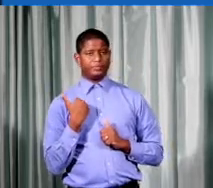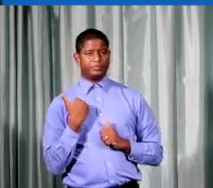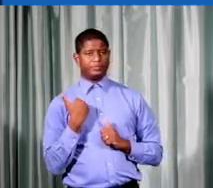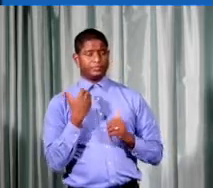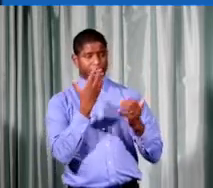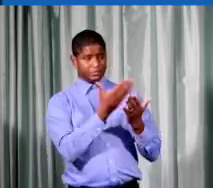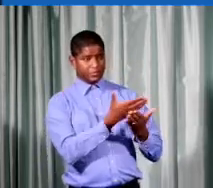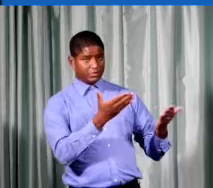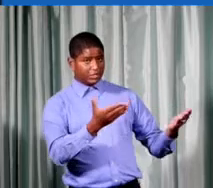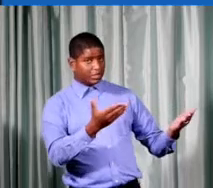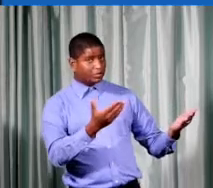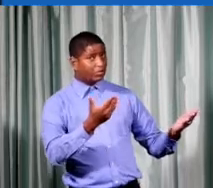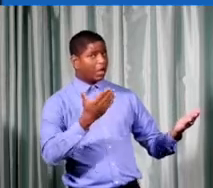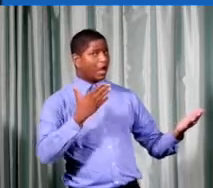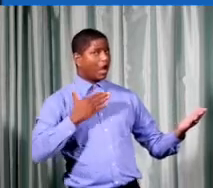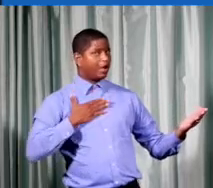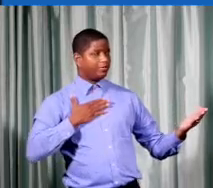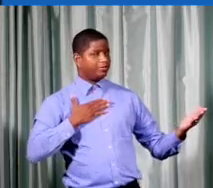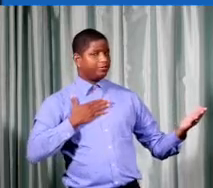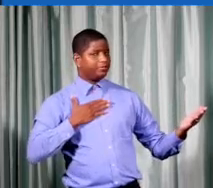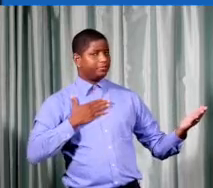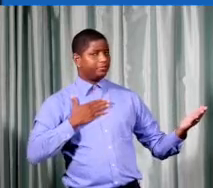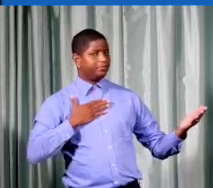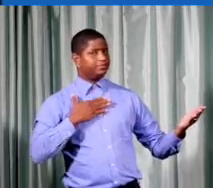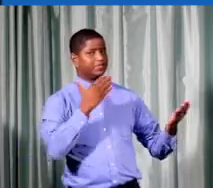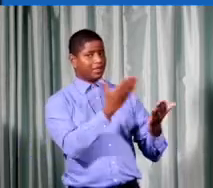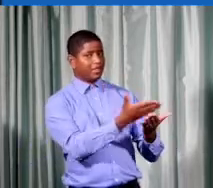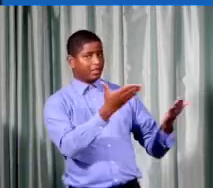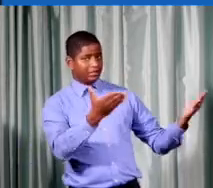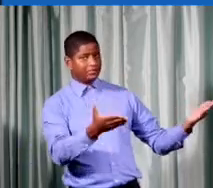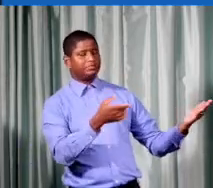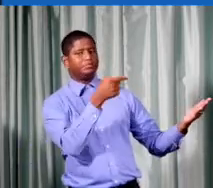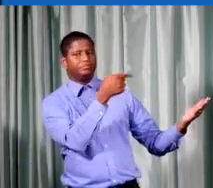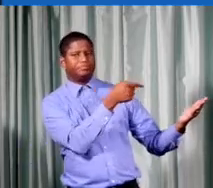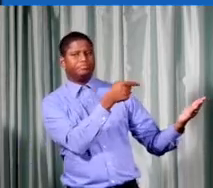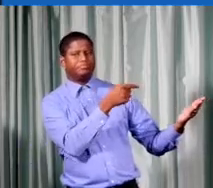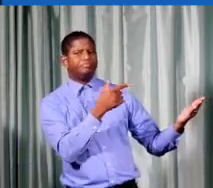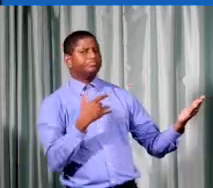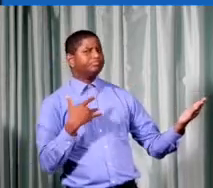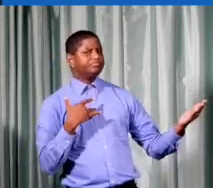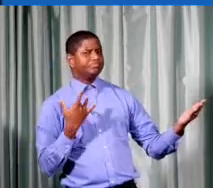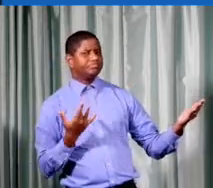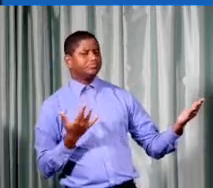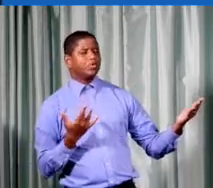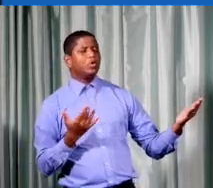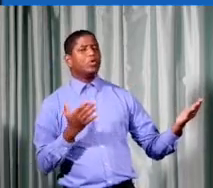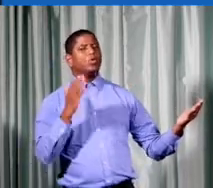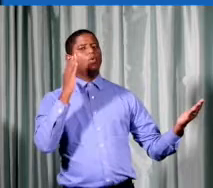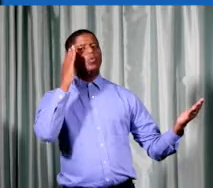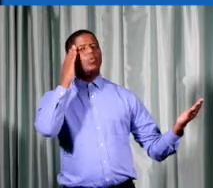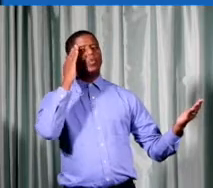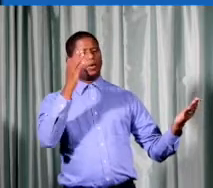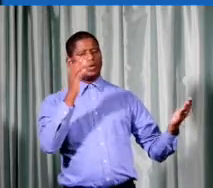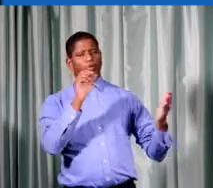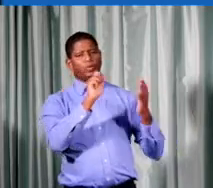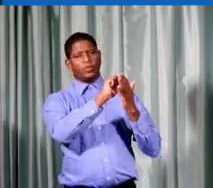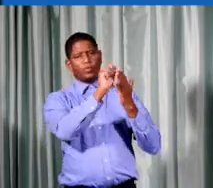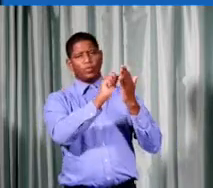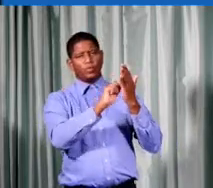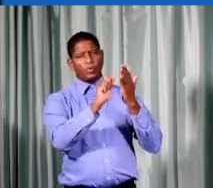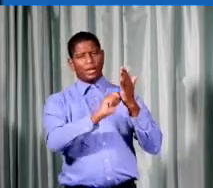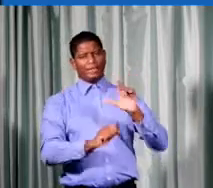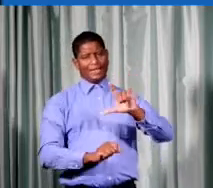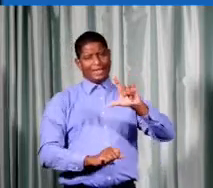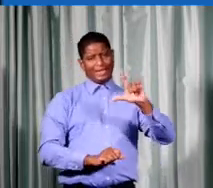remember you just did increase, decrease, increase, decrease. He said for assets, I will write increases on